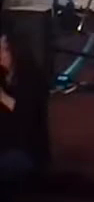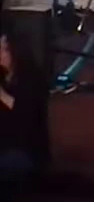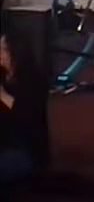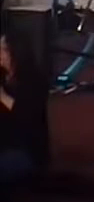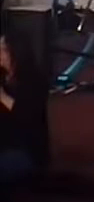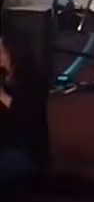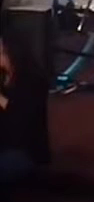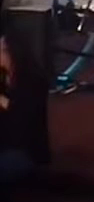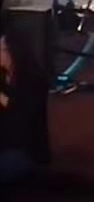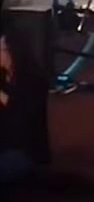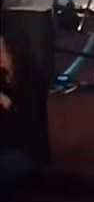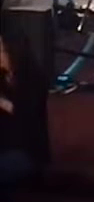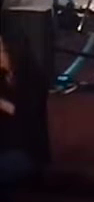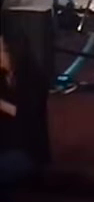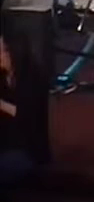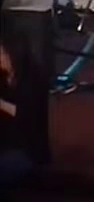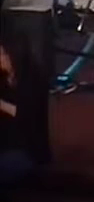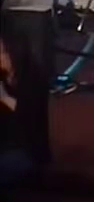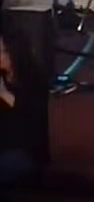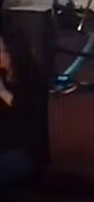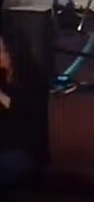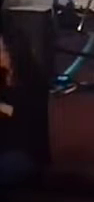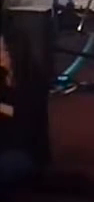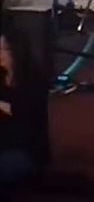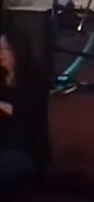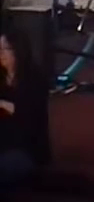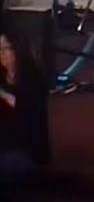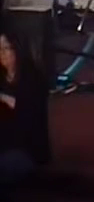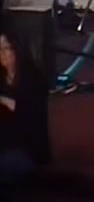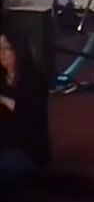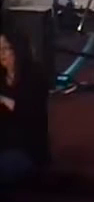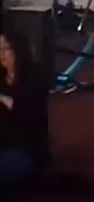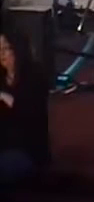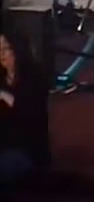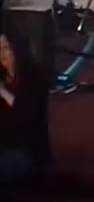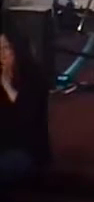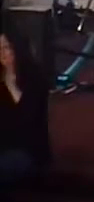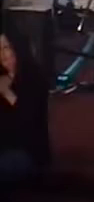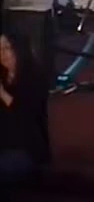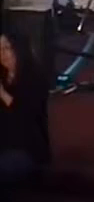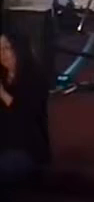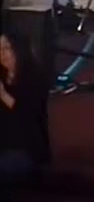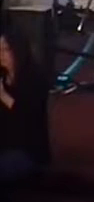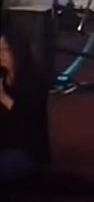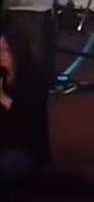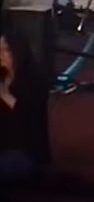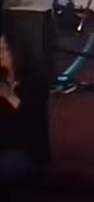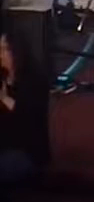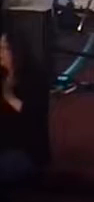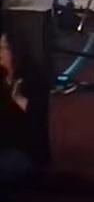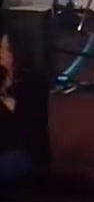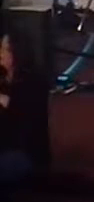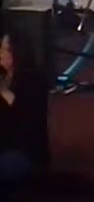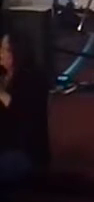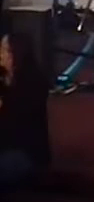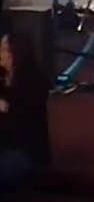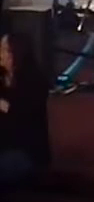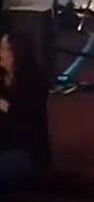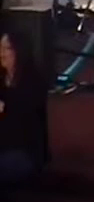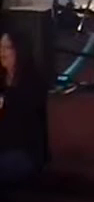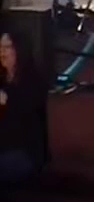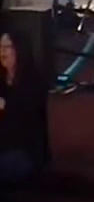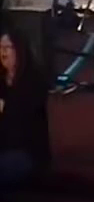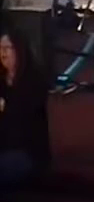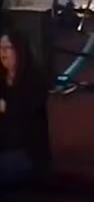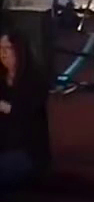leadership, but for the people that you're surrounded with. Support simply means this: to encourage, to provide additional help. This